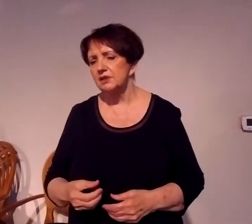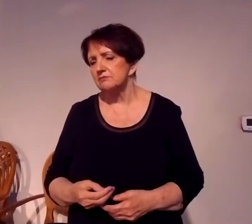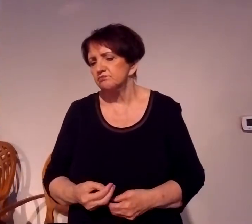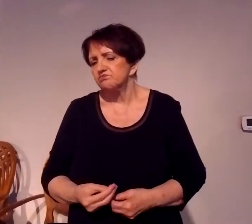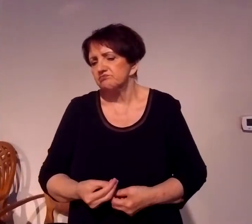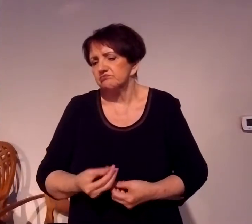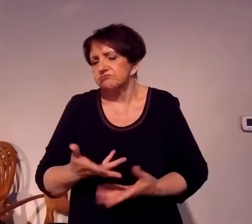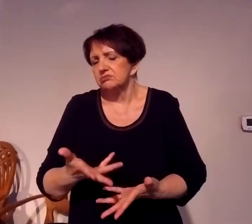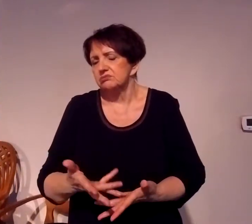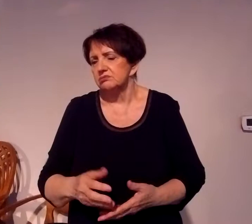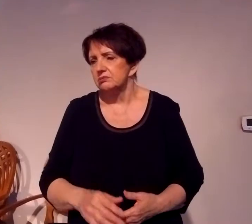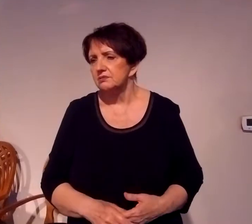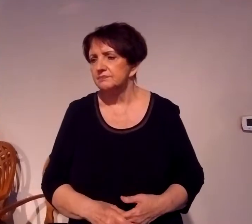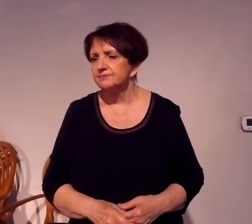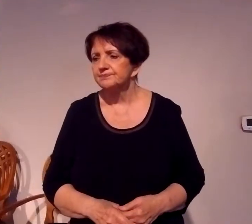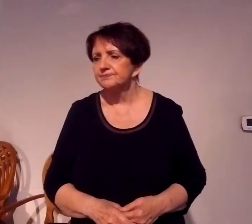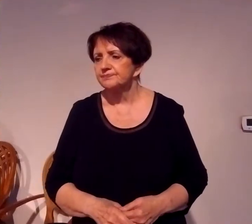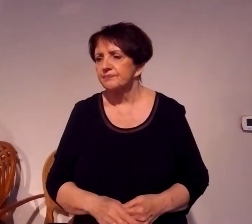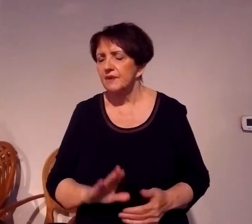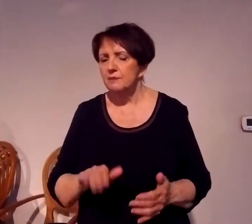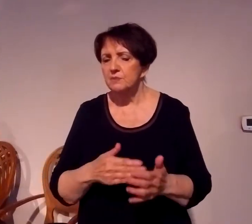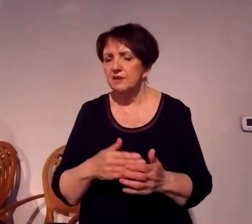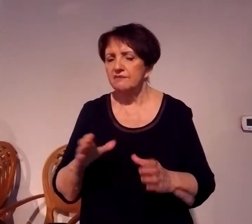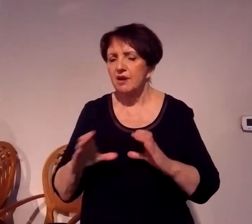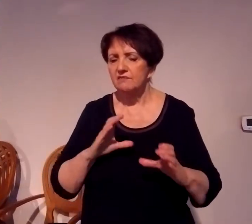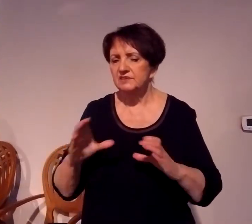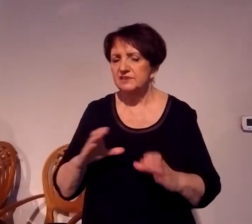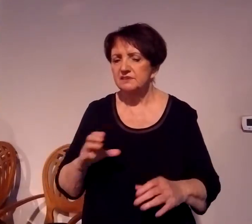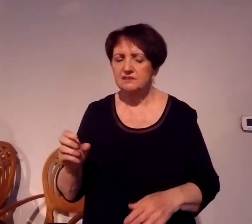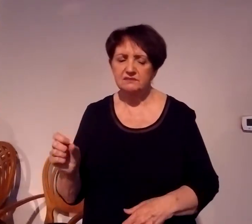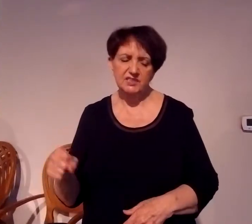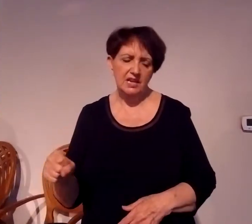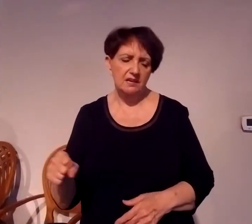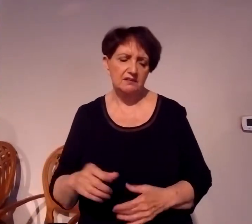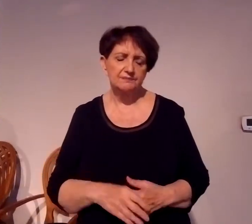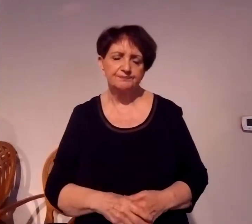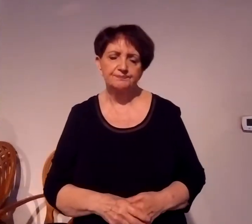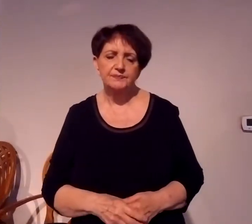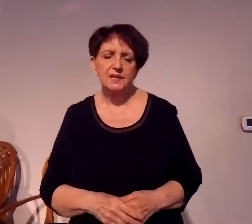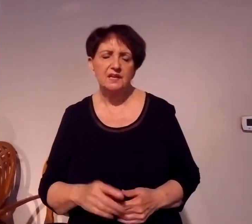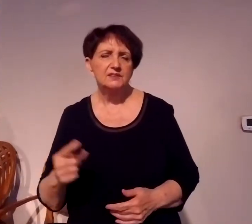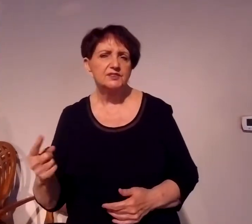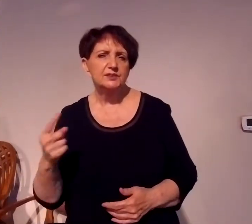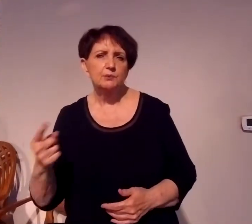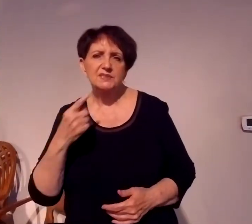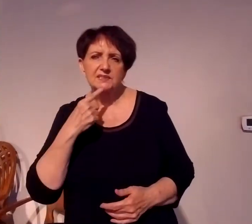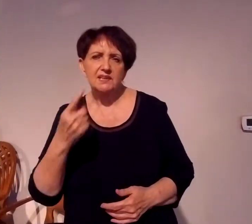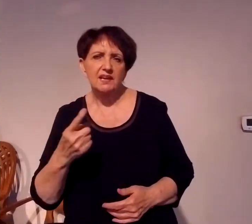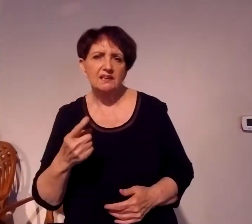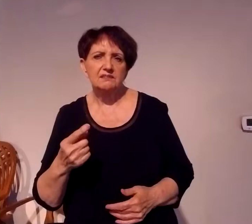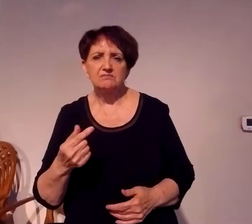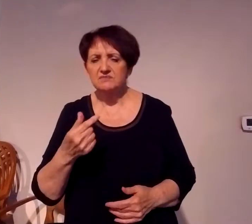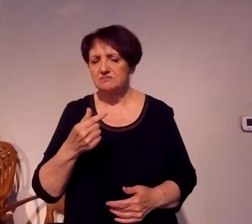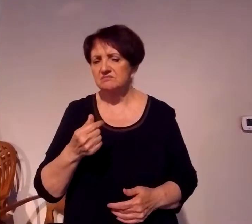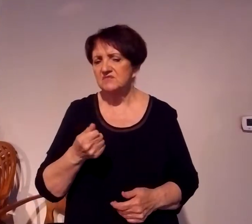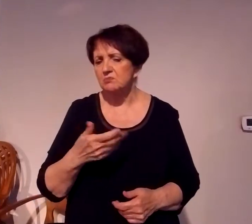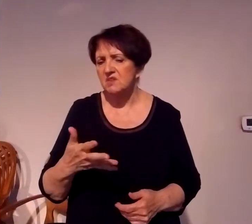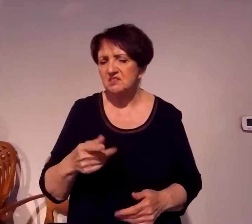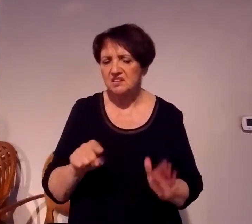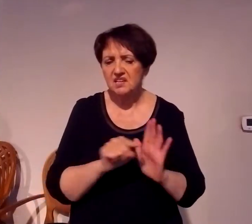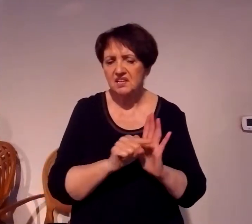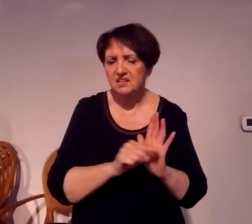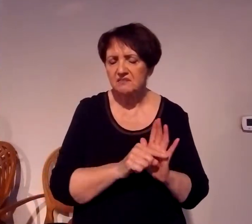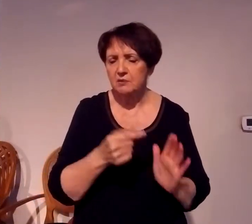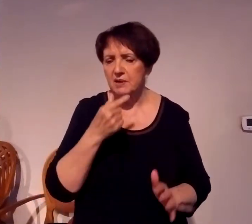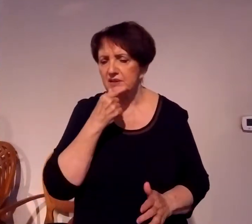somehow in the middle of a conversation we're having. "Oh, yeah, somebody brought something up about being gay in the department, and